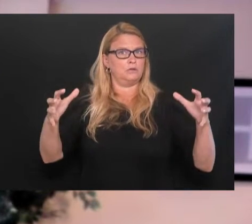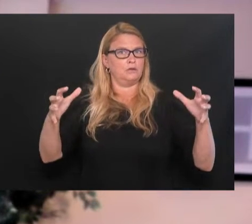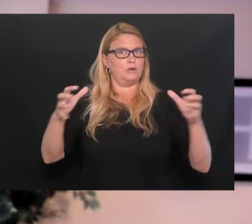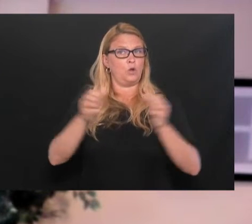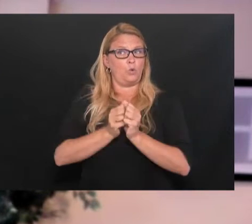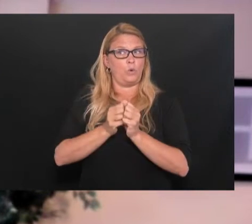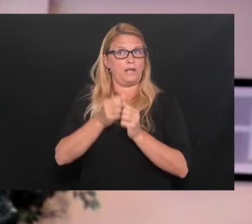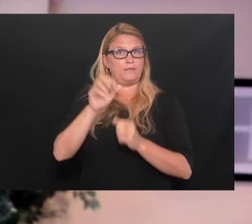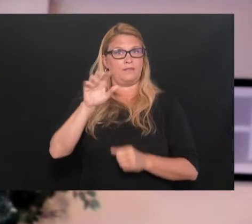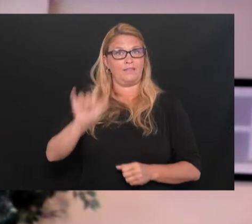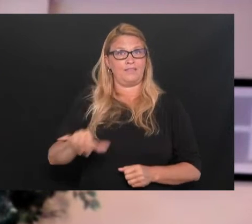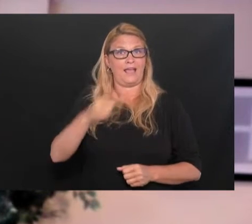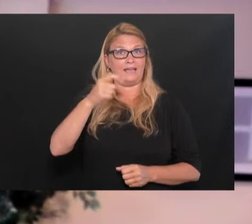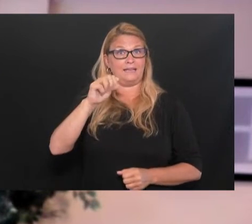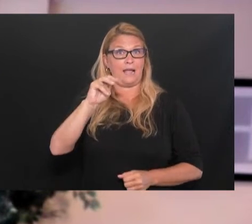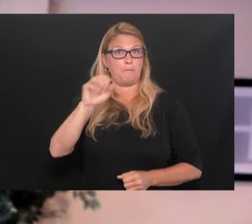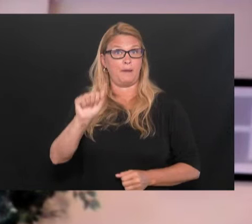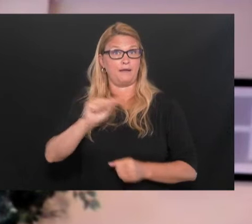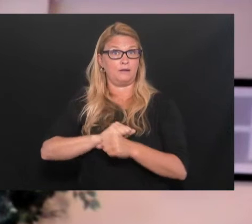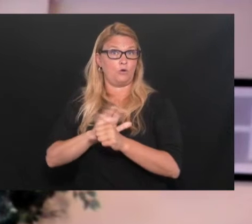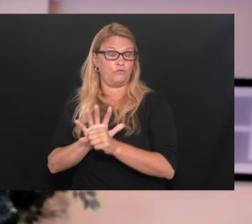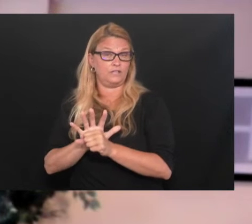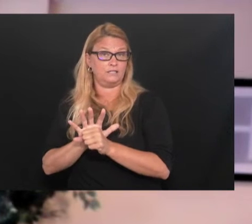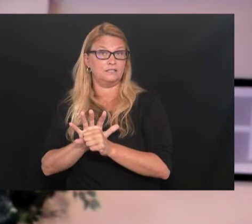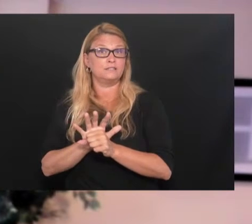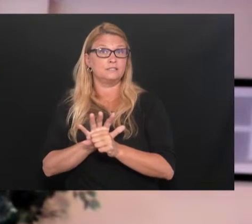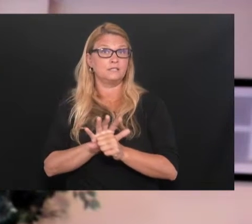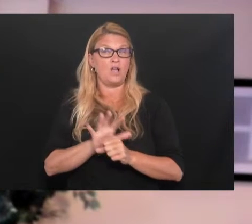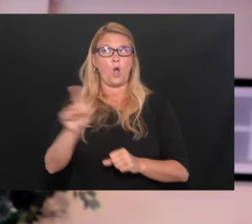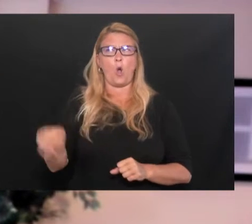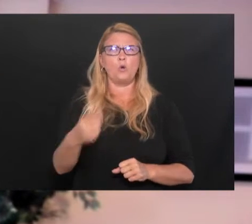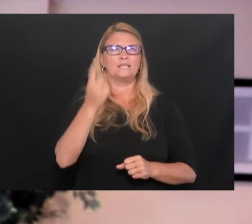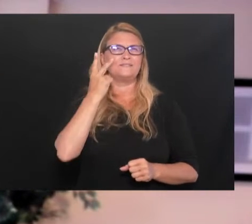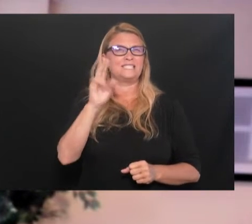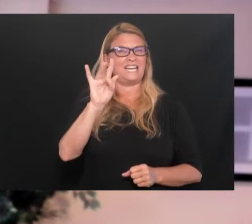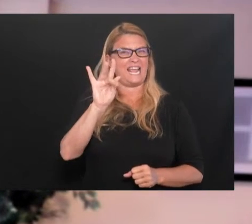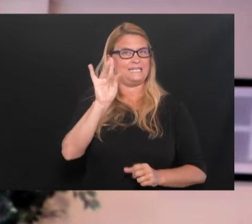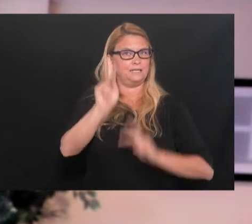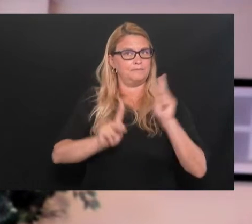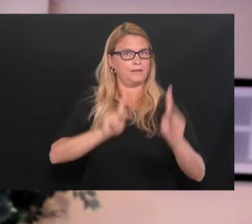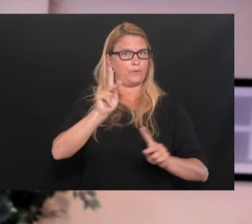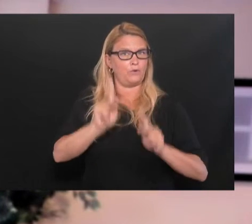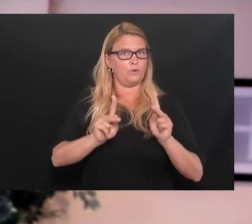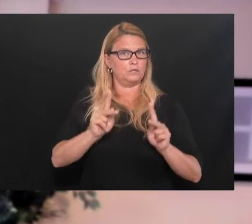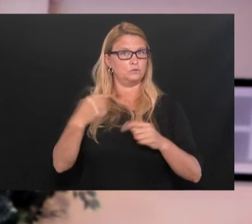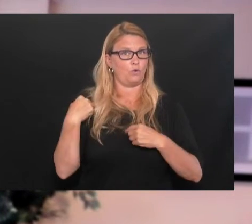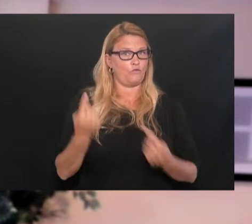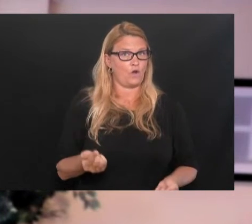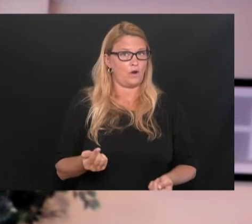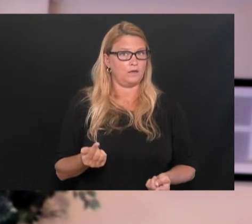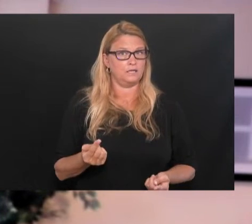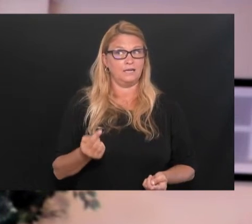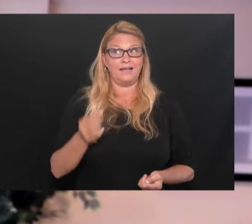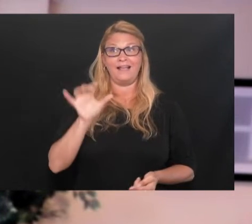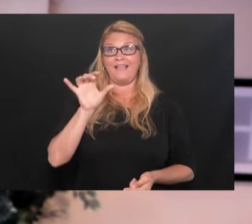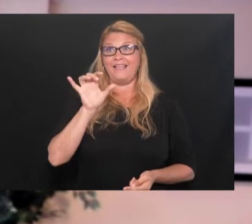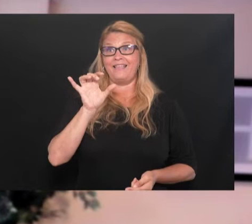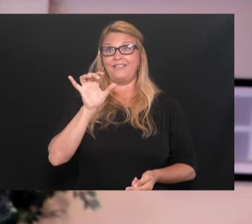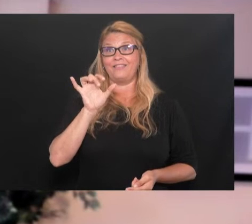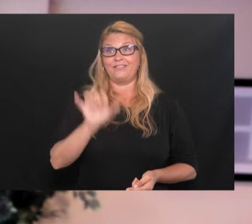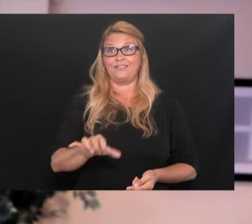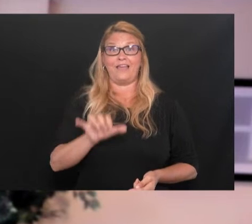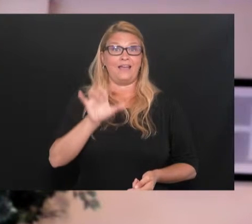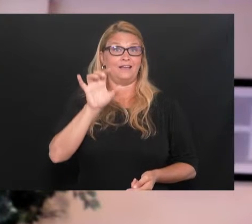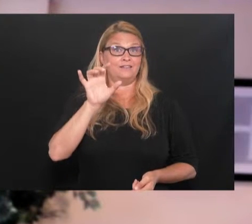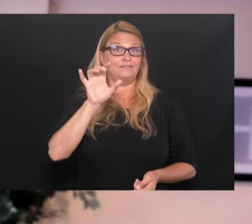Brazilian variant. We see a few more cases. We have 18 total. We don't see any growth in the Indian variant. We see